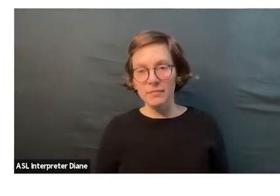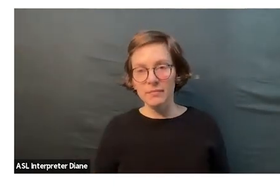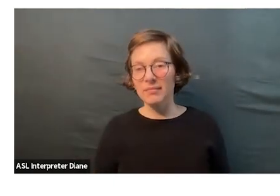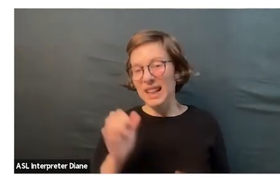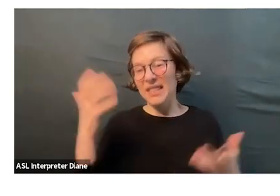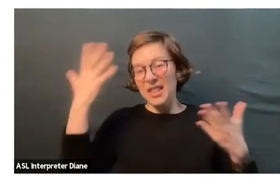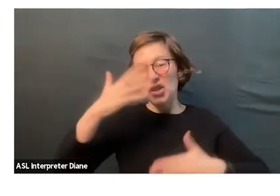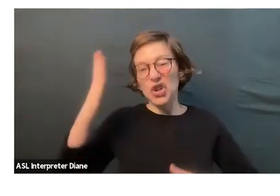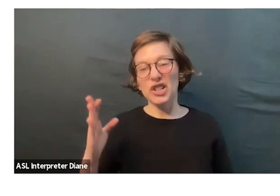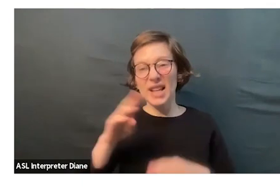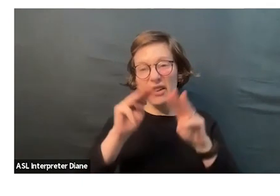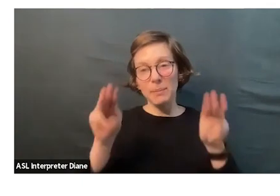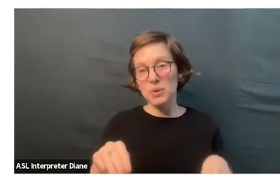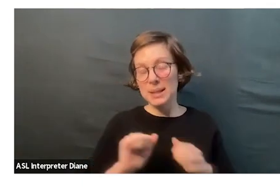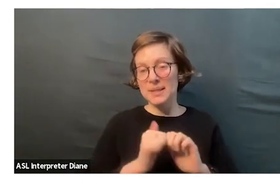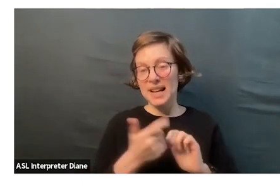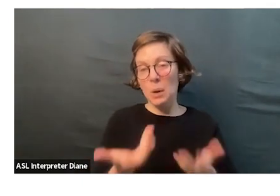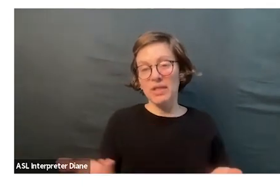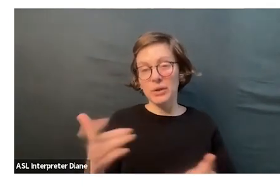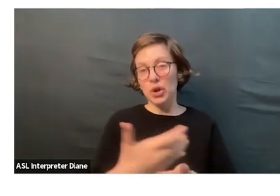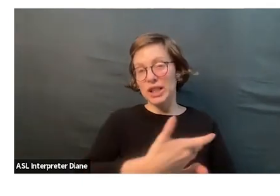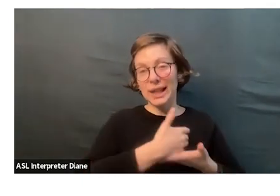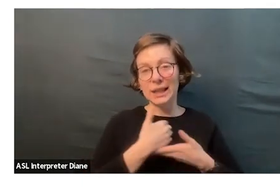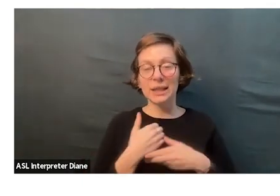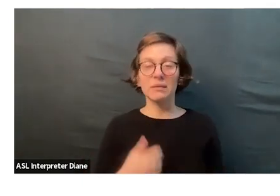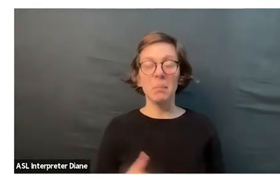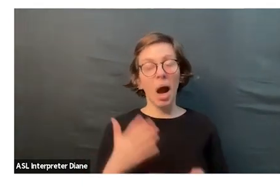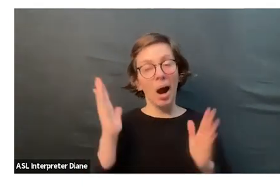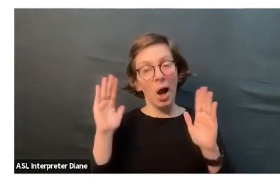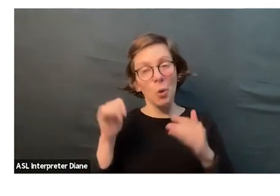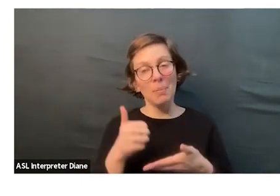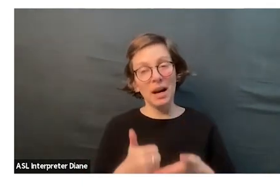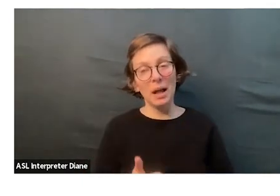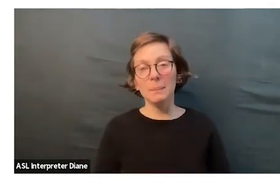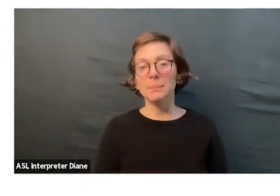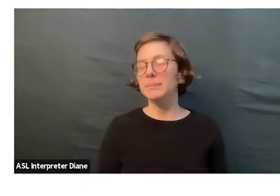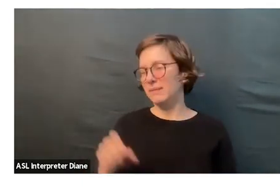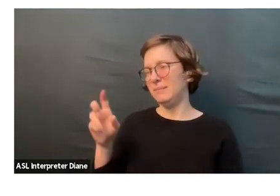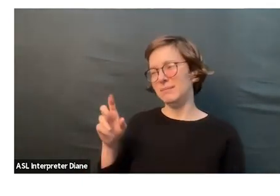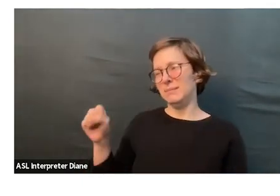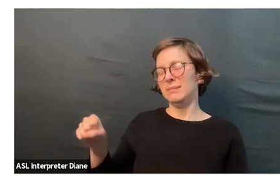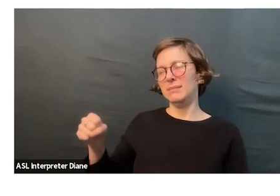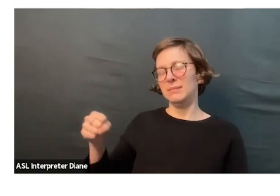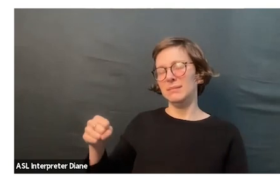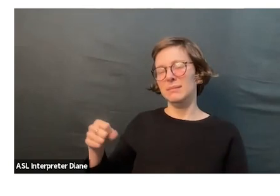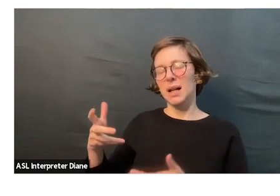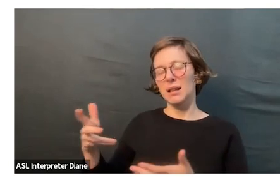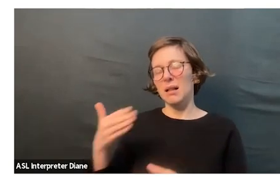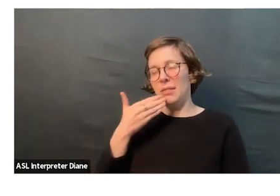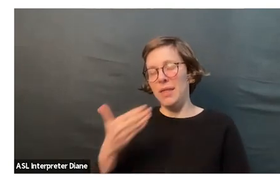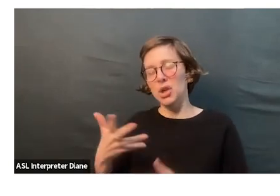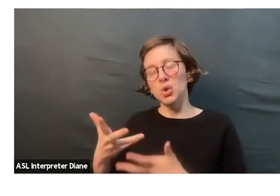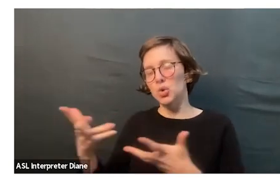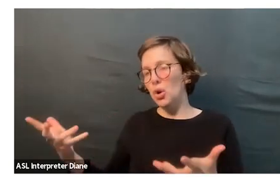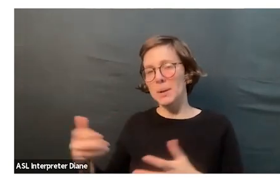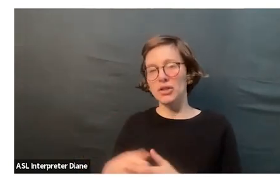for being here. We will record the chat. We will record the Q&A. Join us on Slack, but we will also be